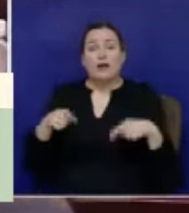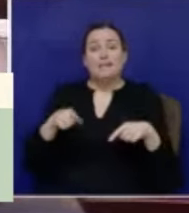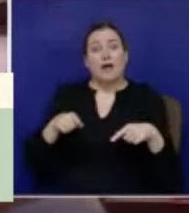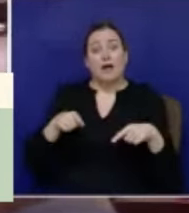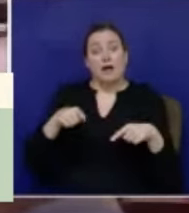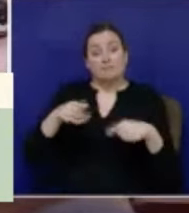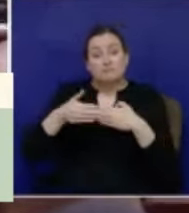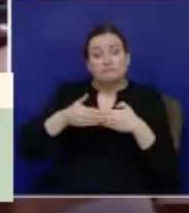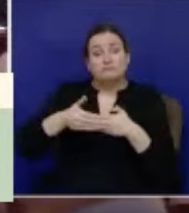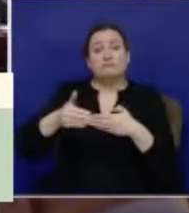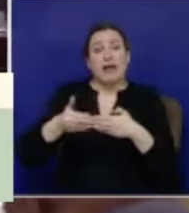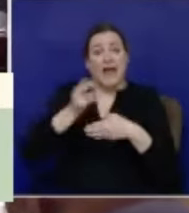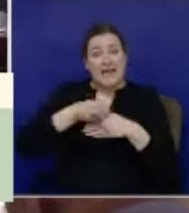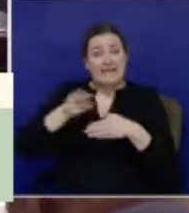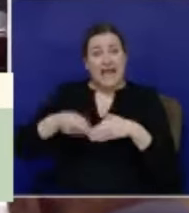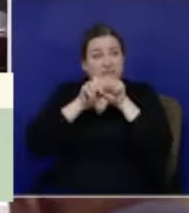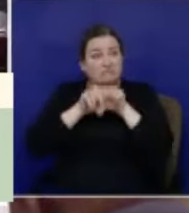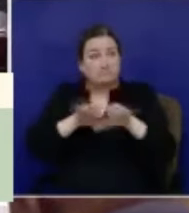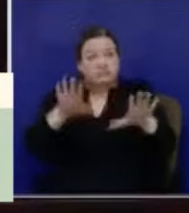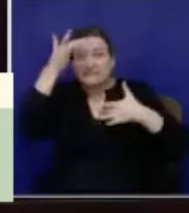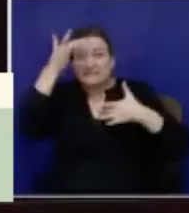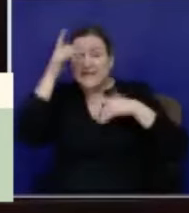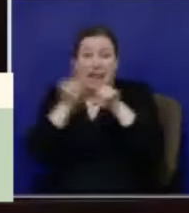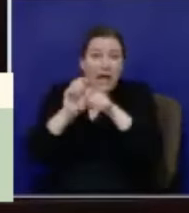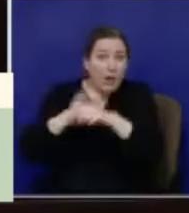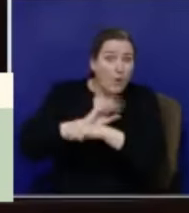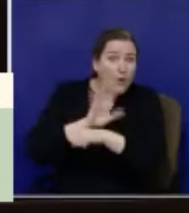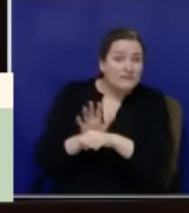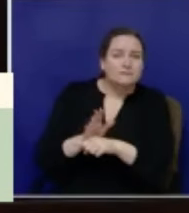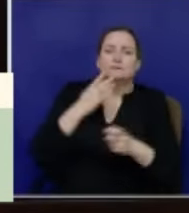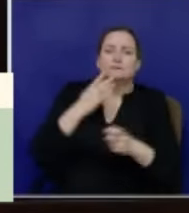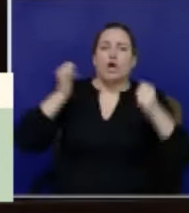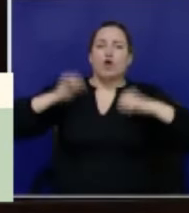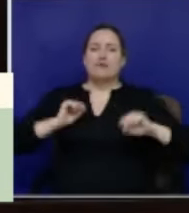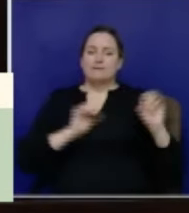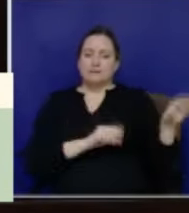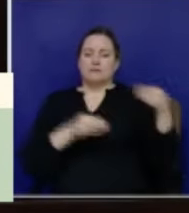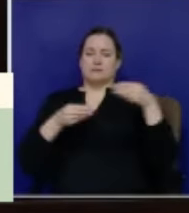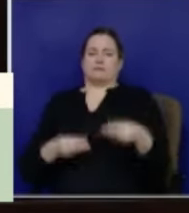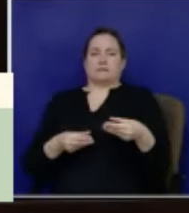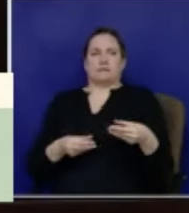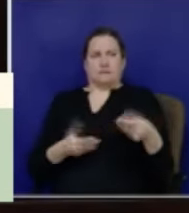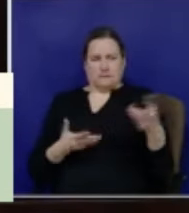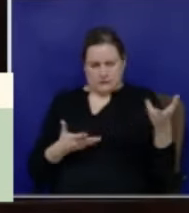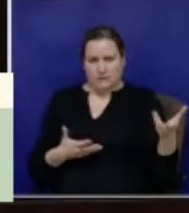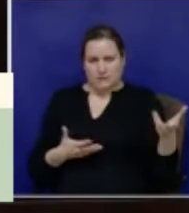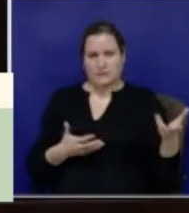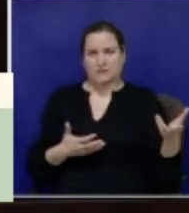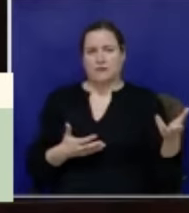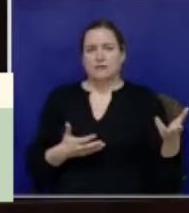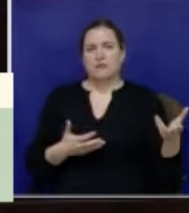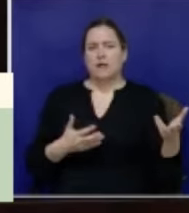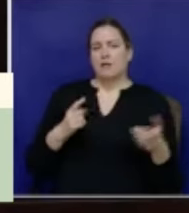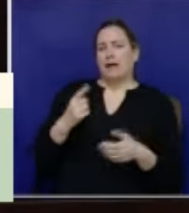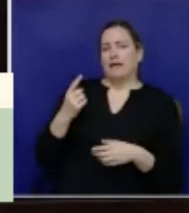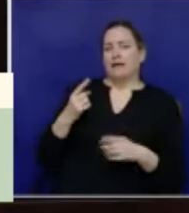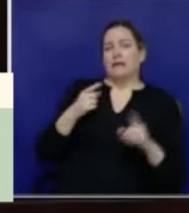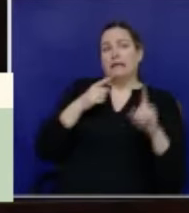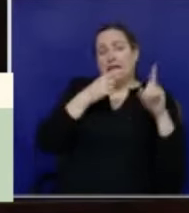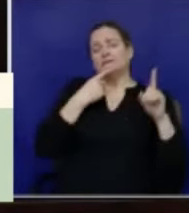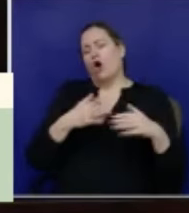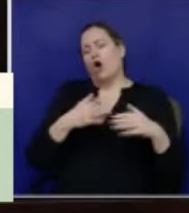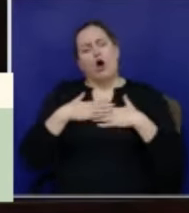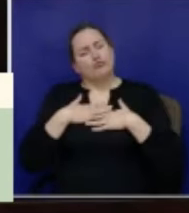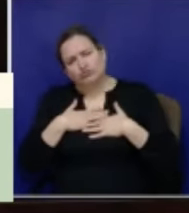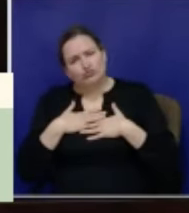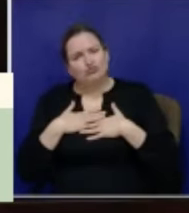treaty. The then Deputy Minister of Health, now Chairperson Dr. Dlomo, courageously gave us the undertaking that not only